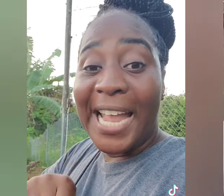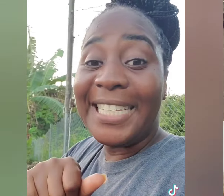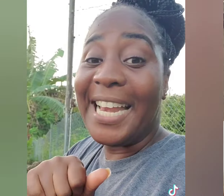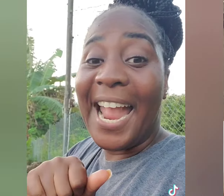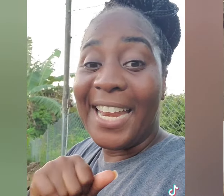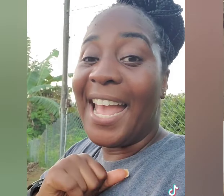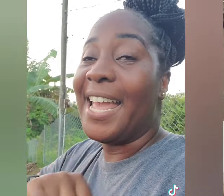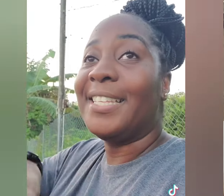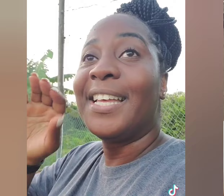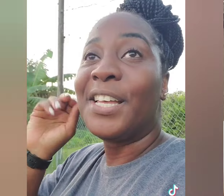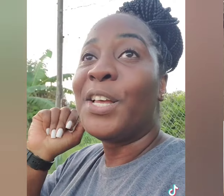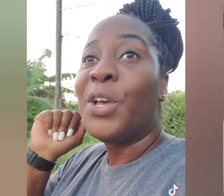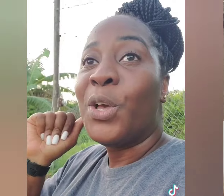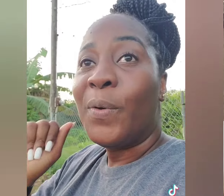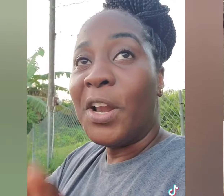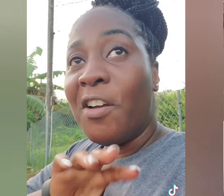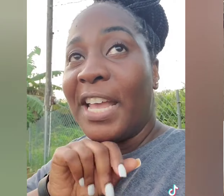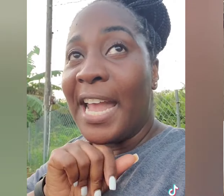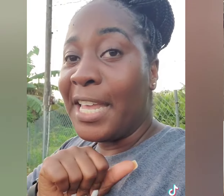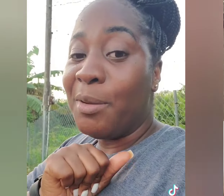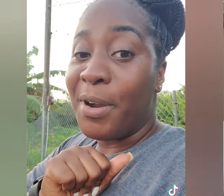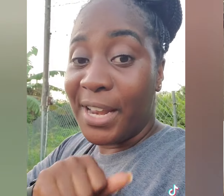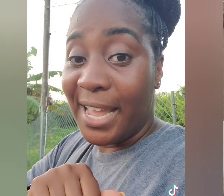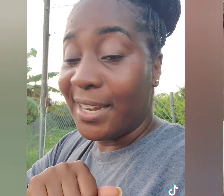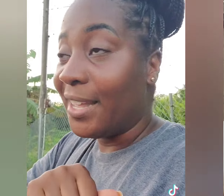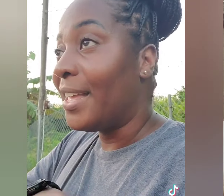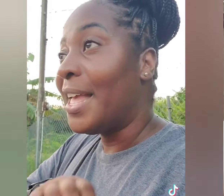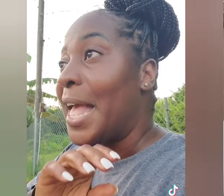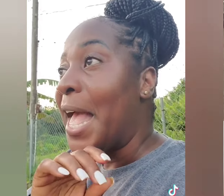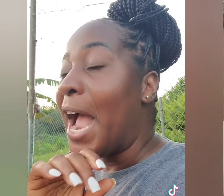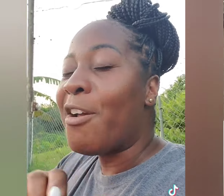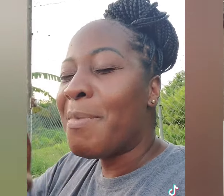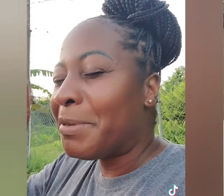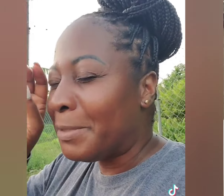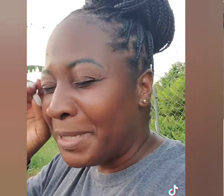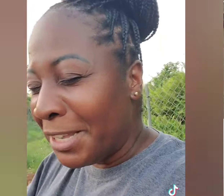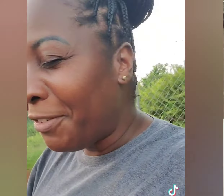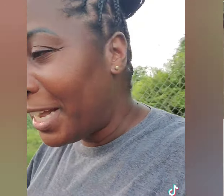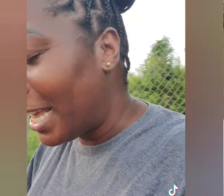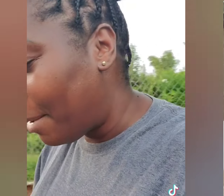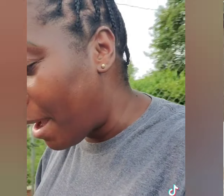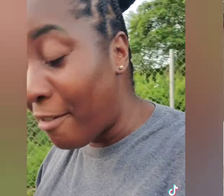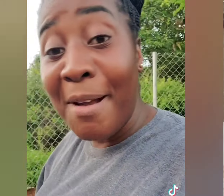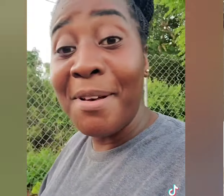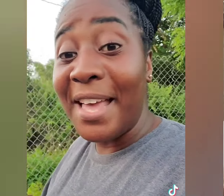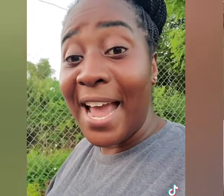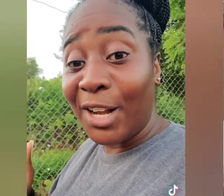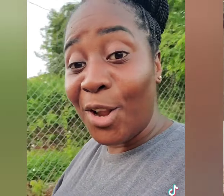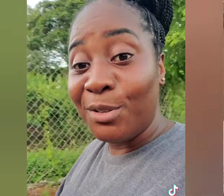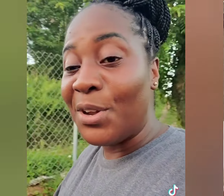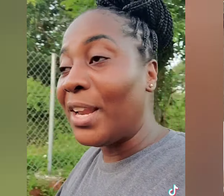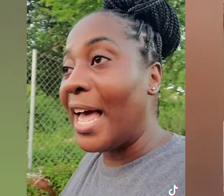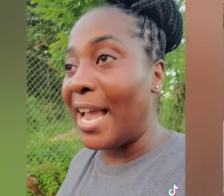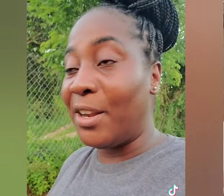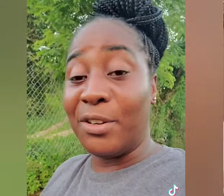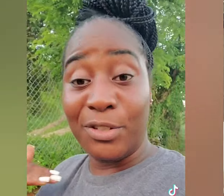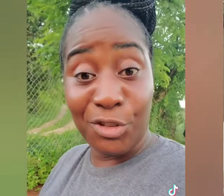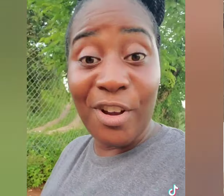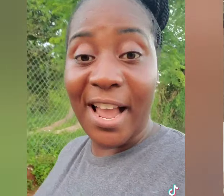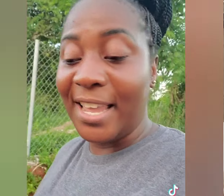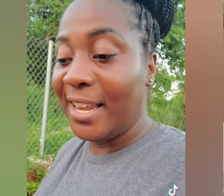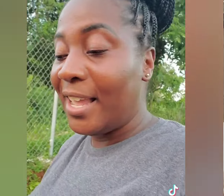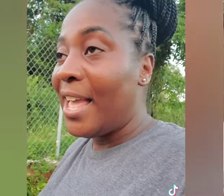to 1988 when Hurricane Gilbert hit. I remember specifically my grandmother had clothes on the